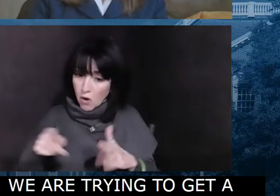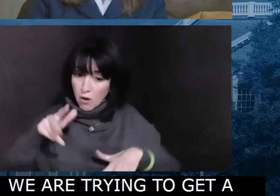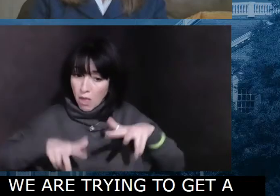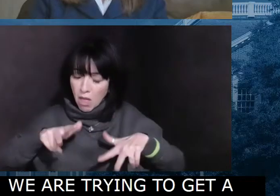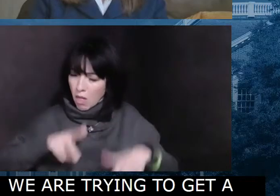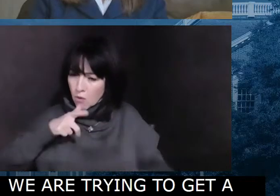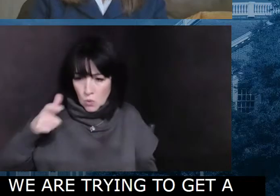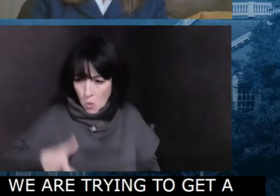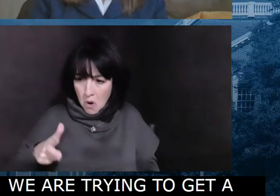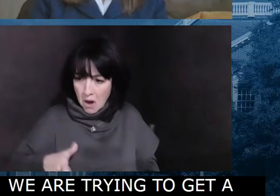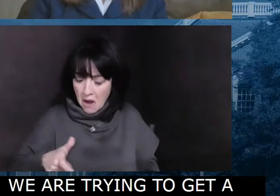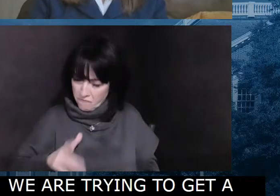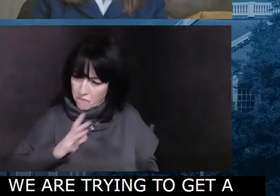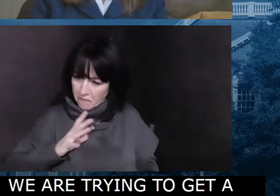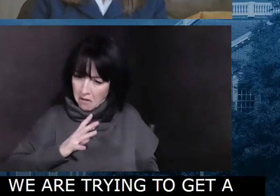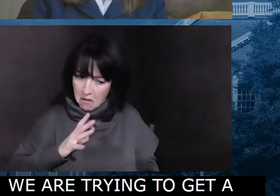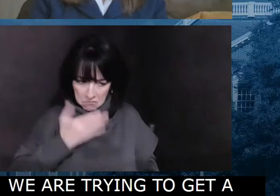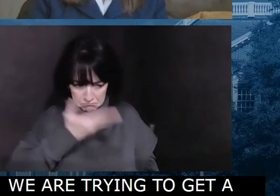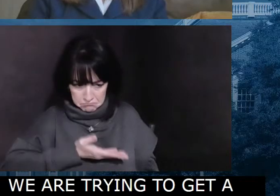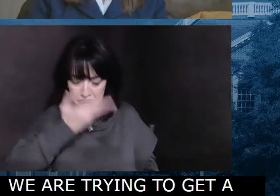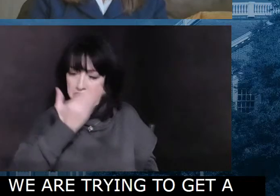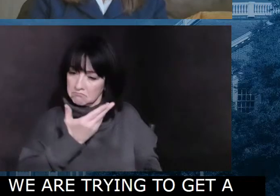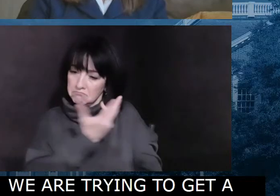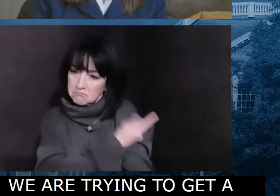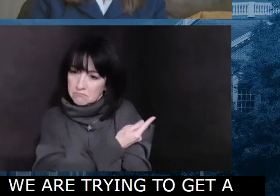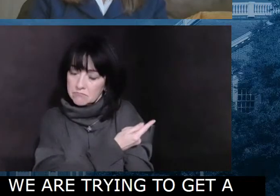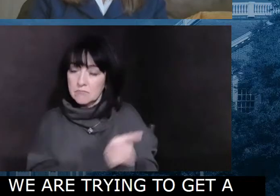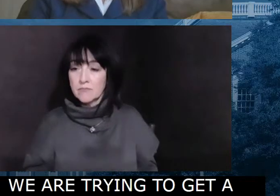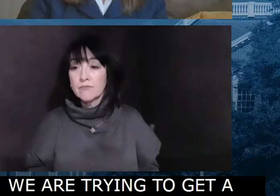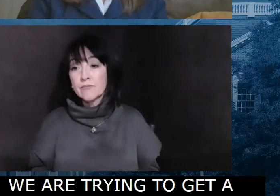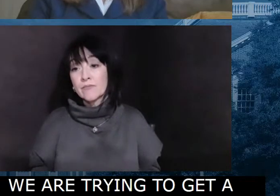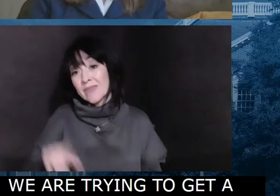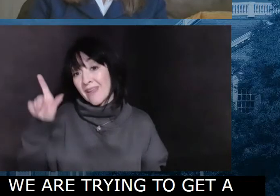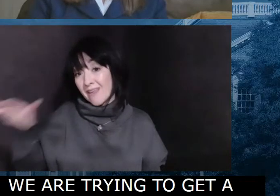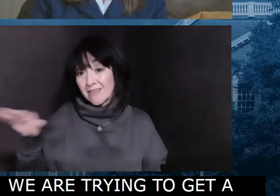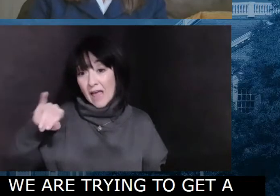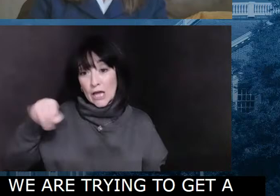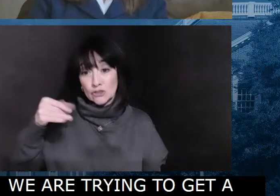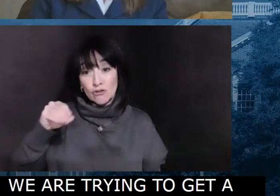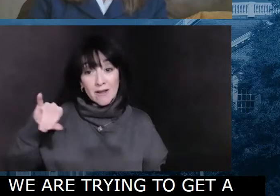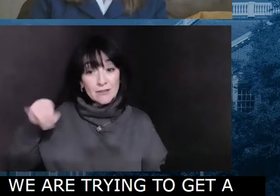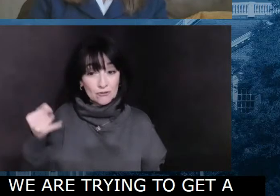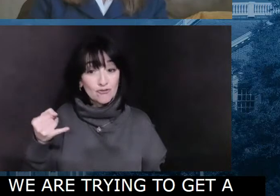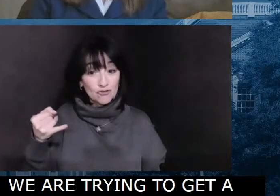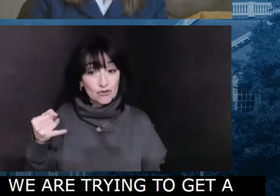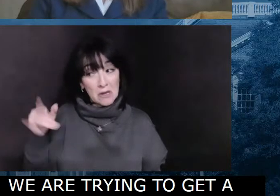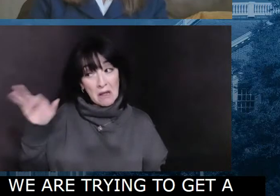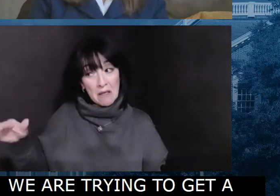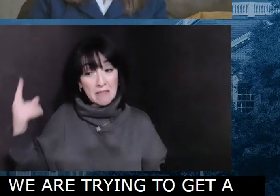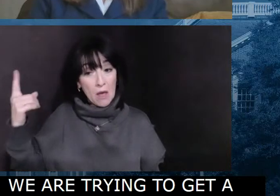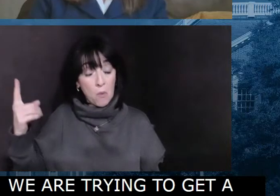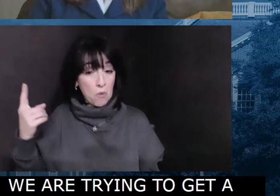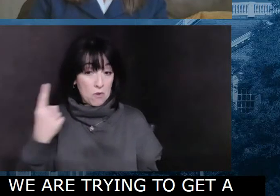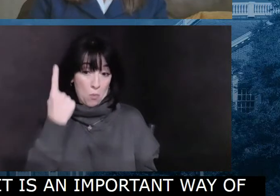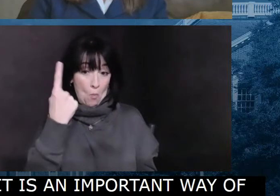leadership. The J&J vaccine looks like a good one to me. You know, it's a single